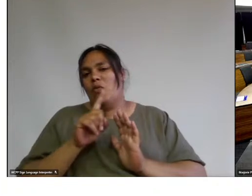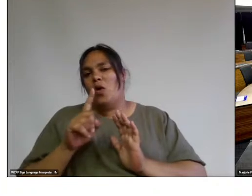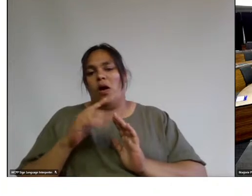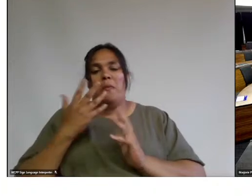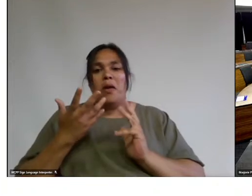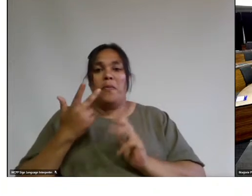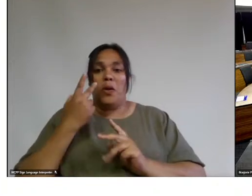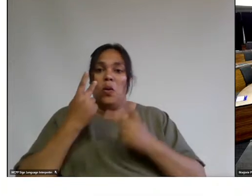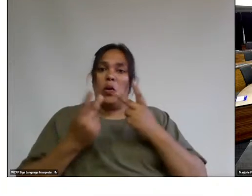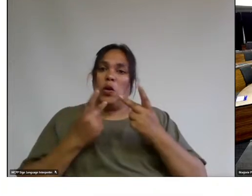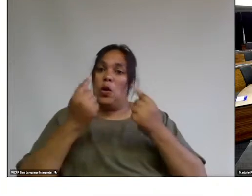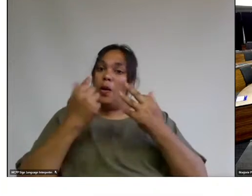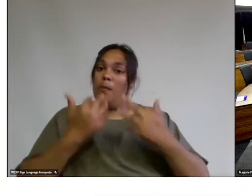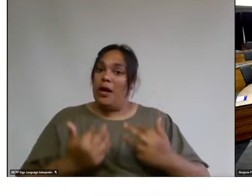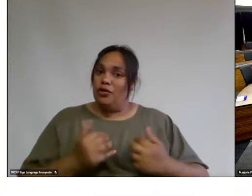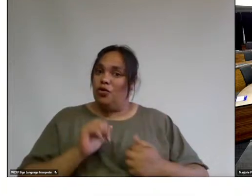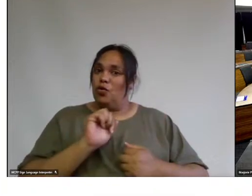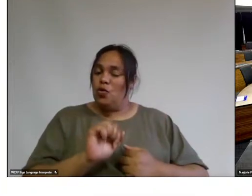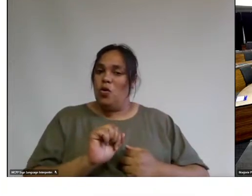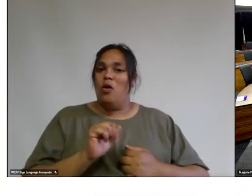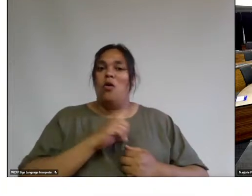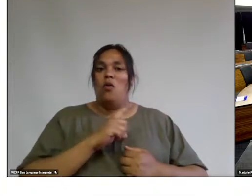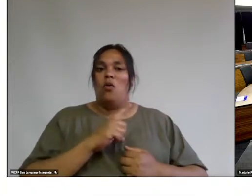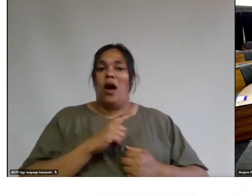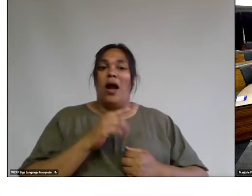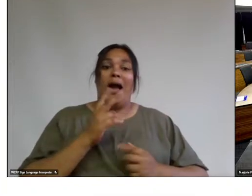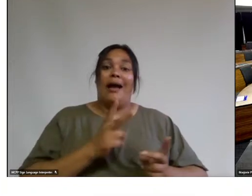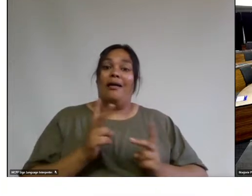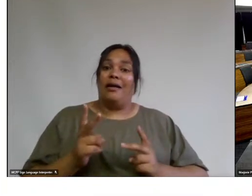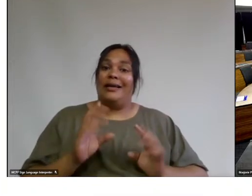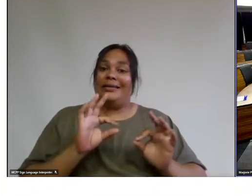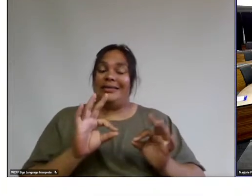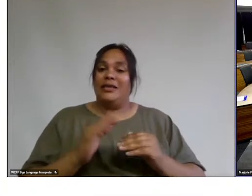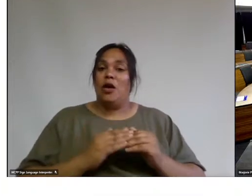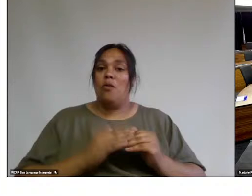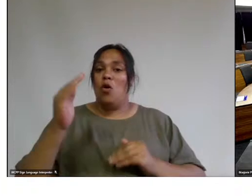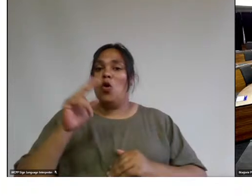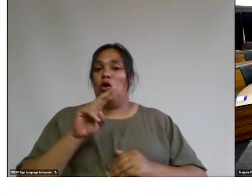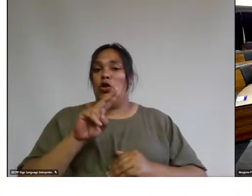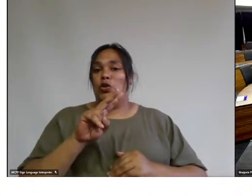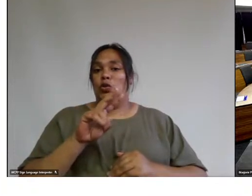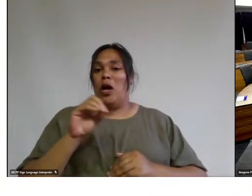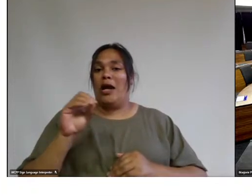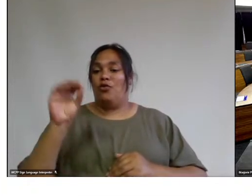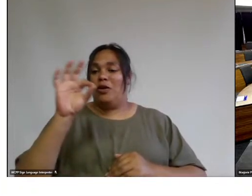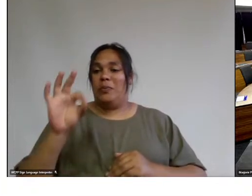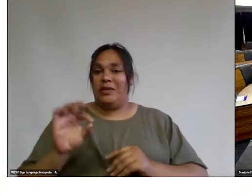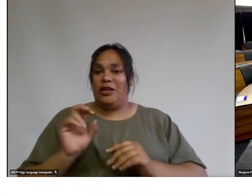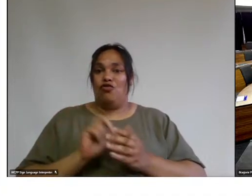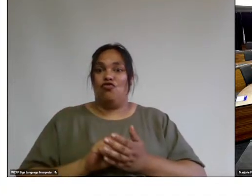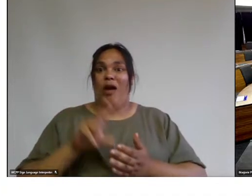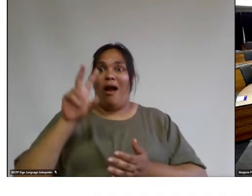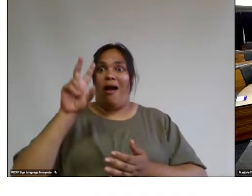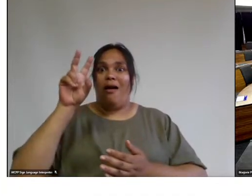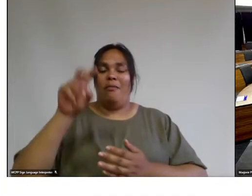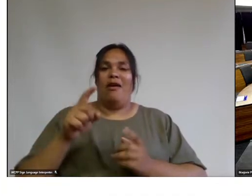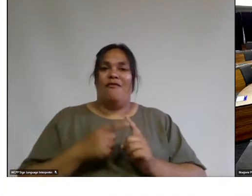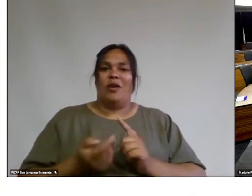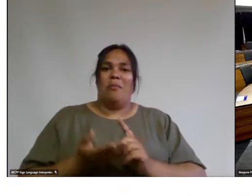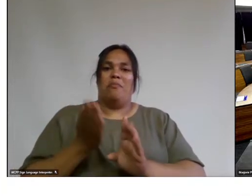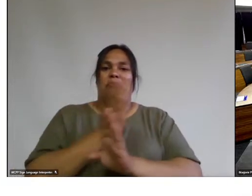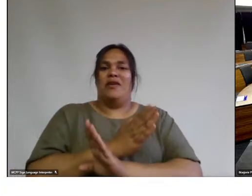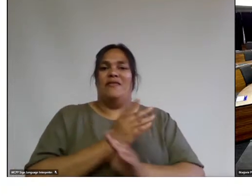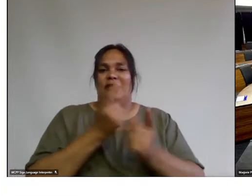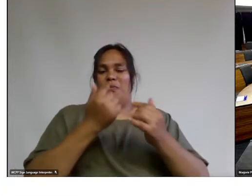looks at the budgeting thereof, because once again, this is more than a 200% jump from the previous